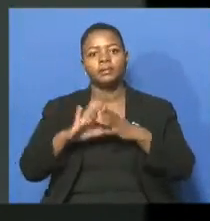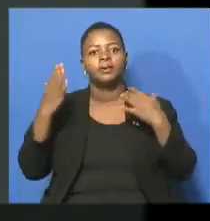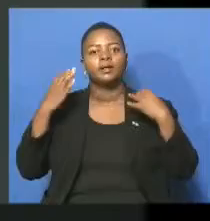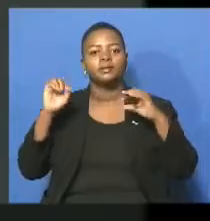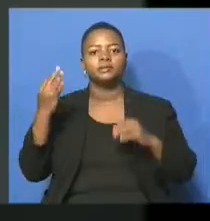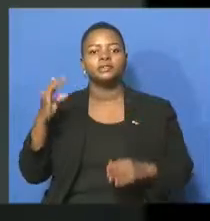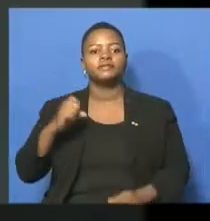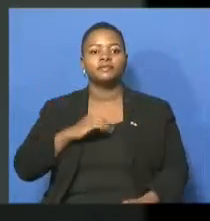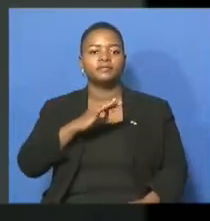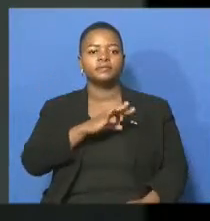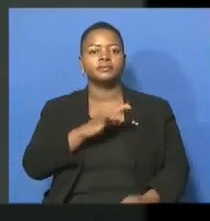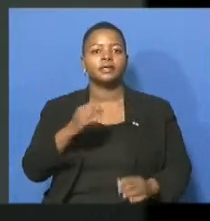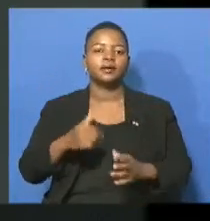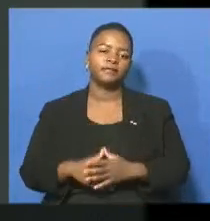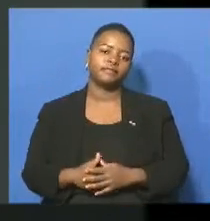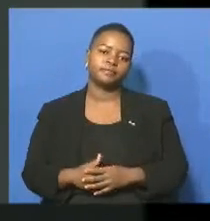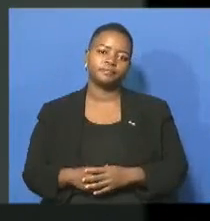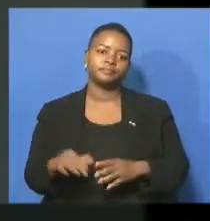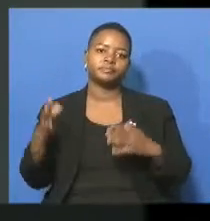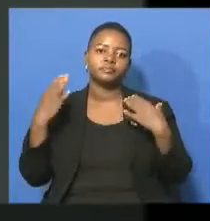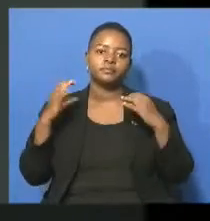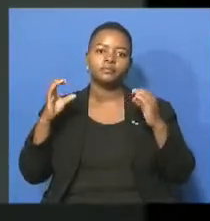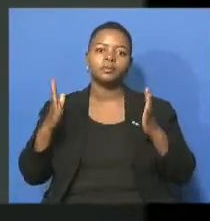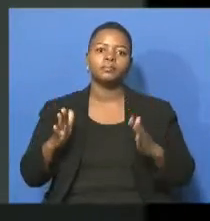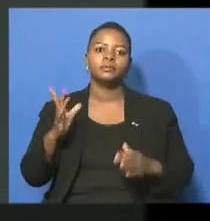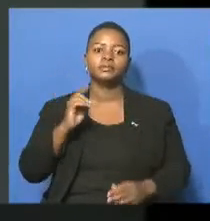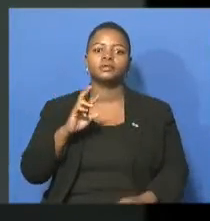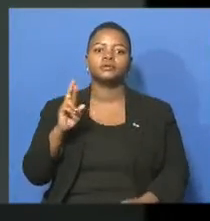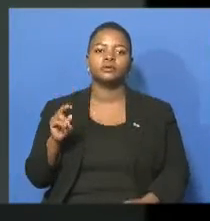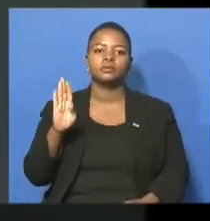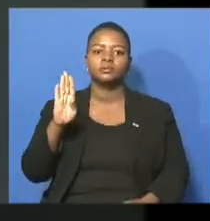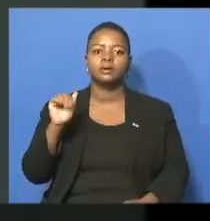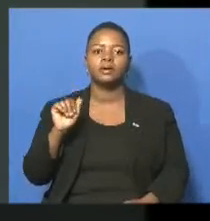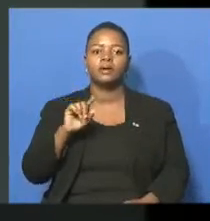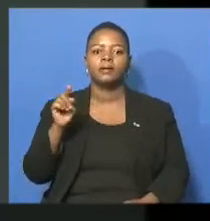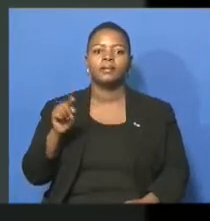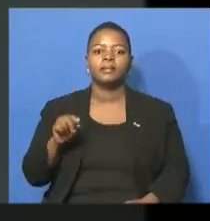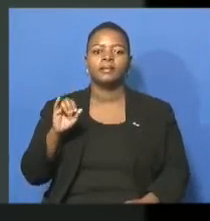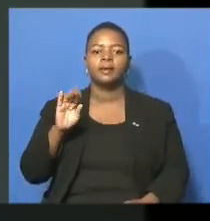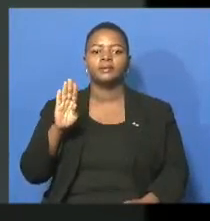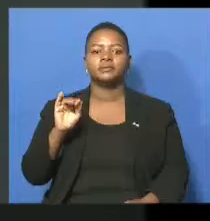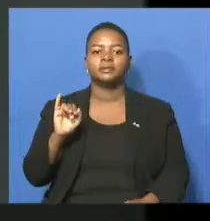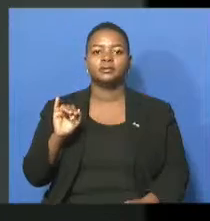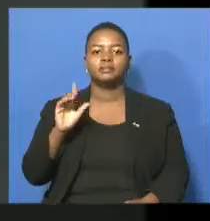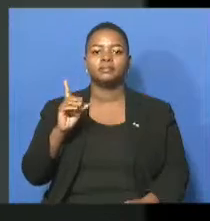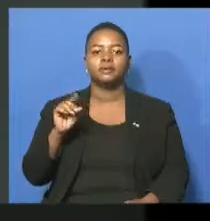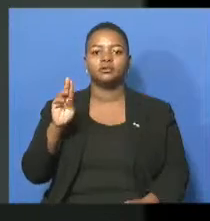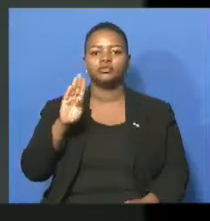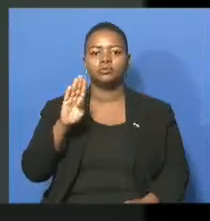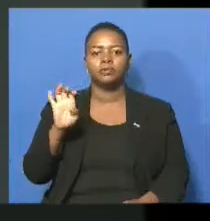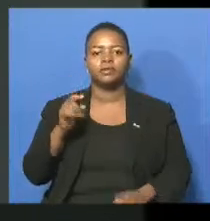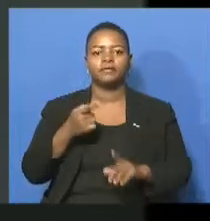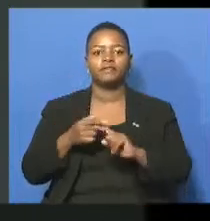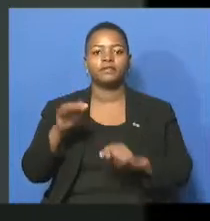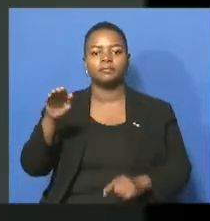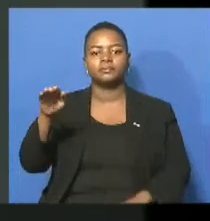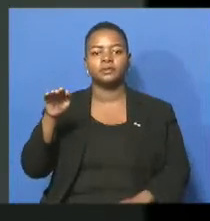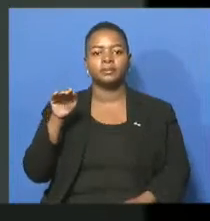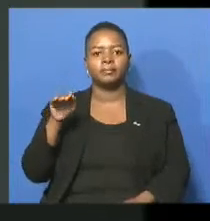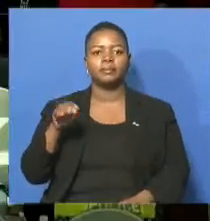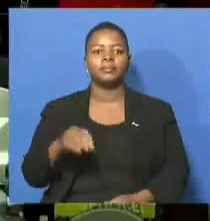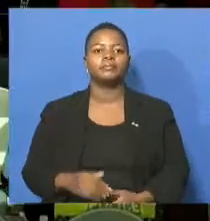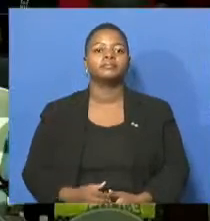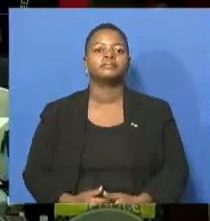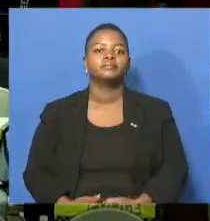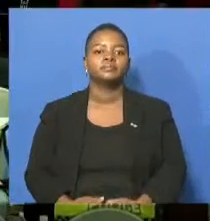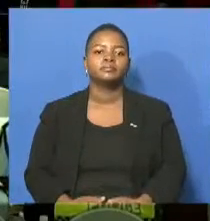of Staff Operations, Commissioner Dr. Bazibi Dube, all the way from the Republic of Zimbabwe. Let's receive him.